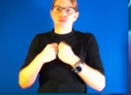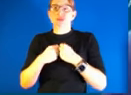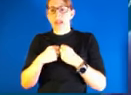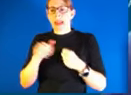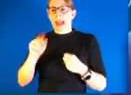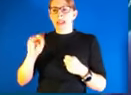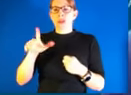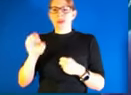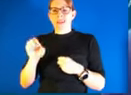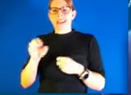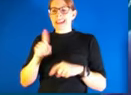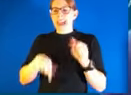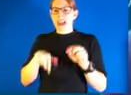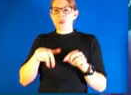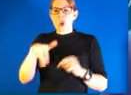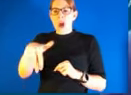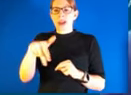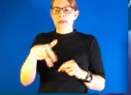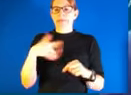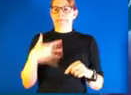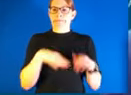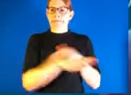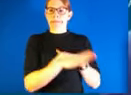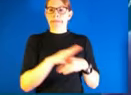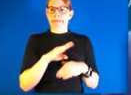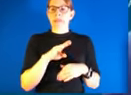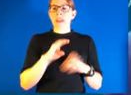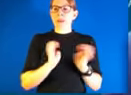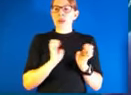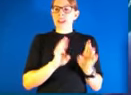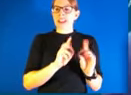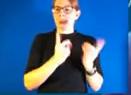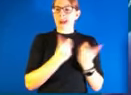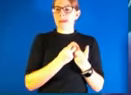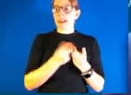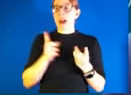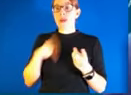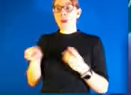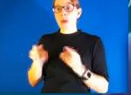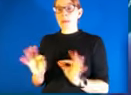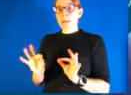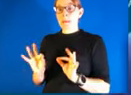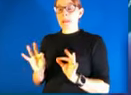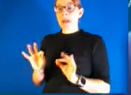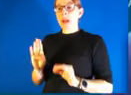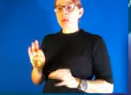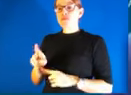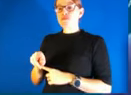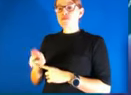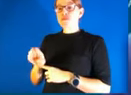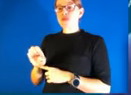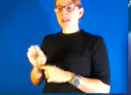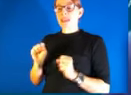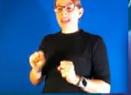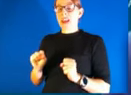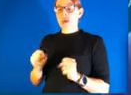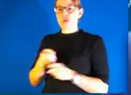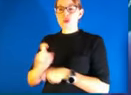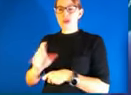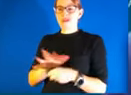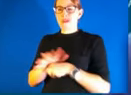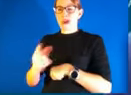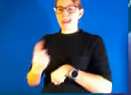walk, and you normally go to the ED. Those type of minor injuries and bumps and bruises symptoms can ruin your entire day